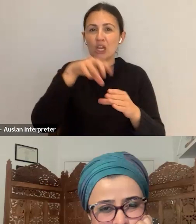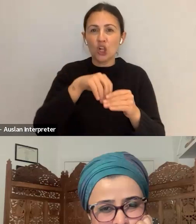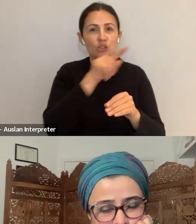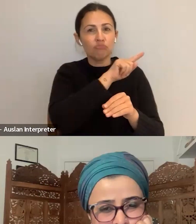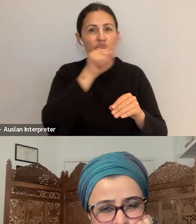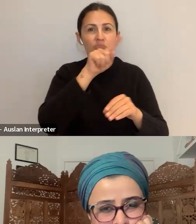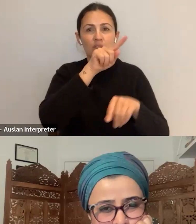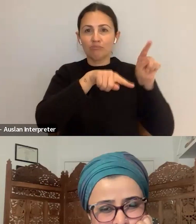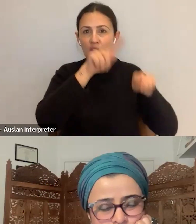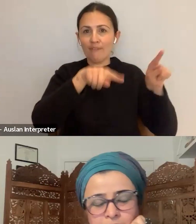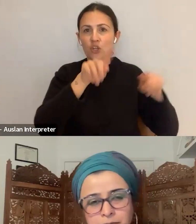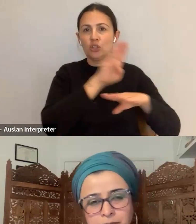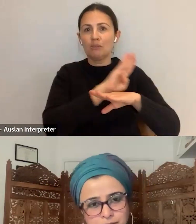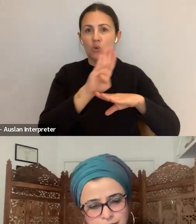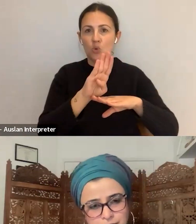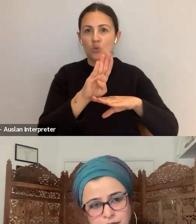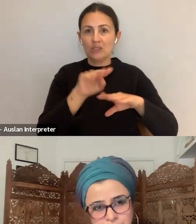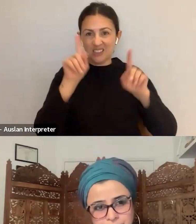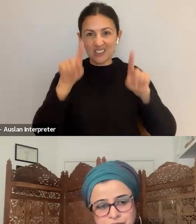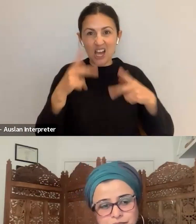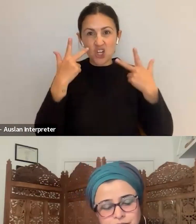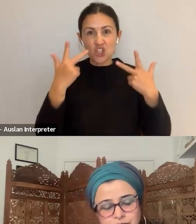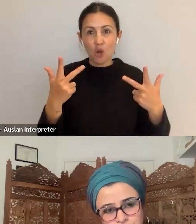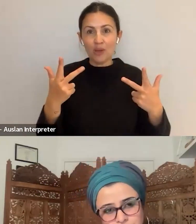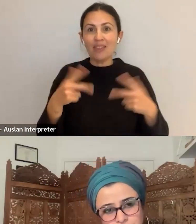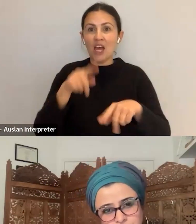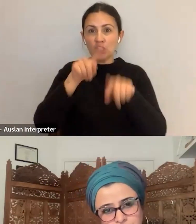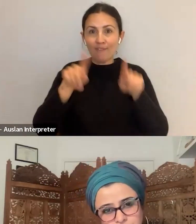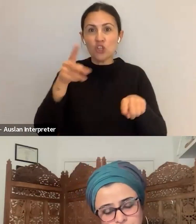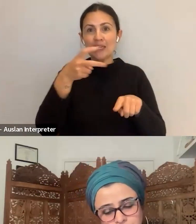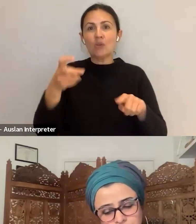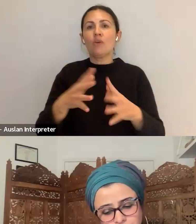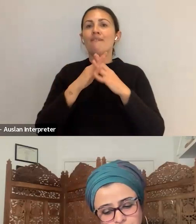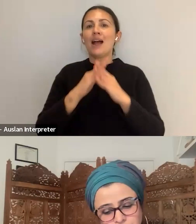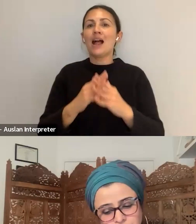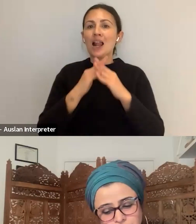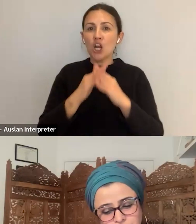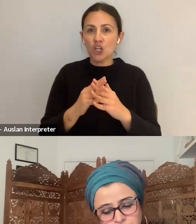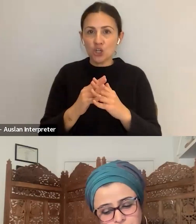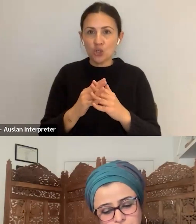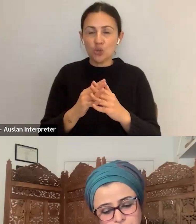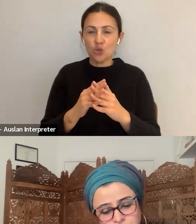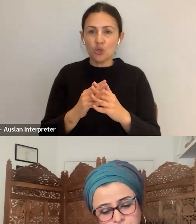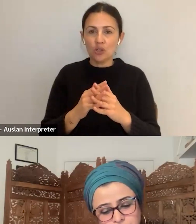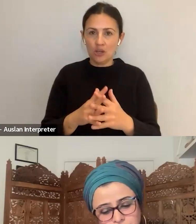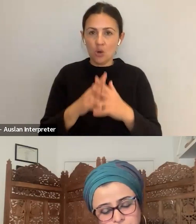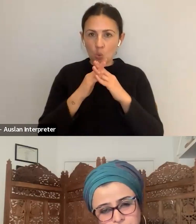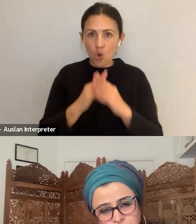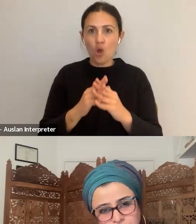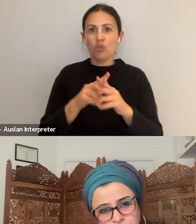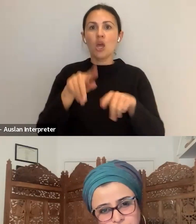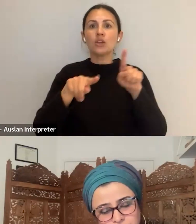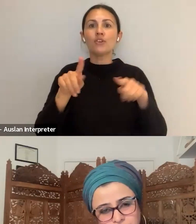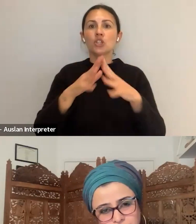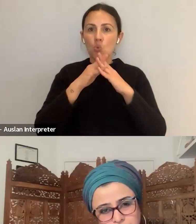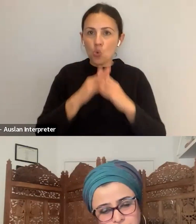let's start valuing it. What does that really mean? It means, when we're talking about value, we're talking about resourcing. You know, we're